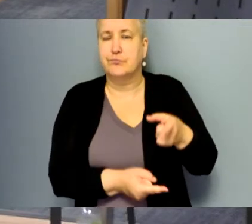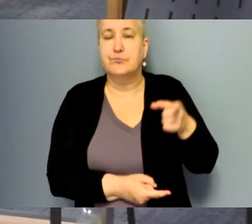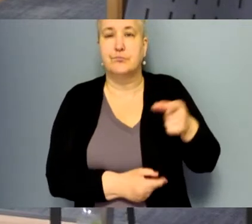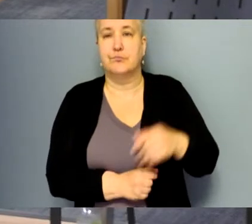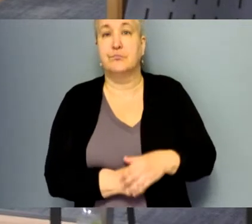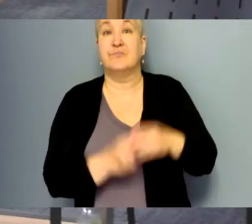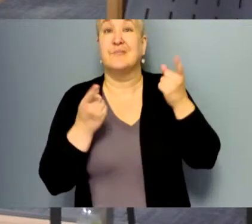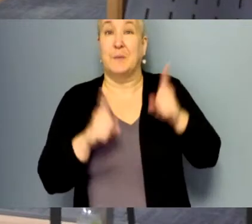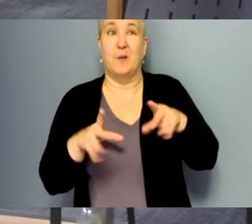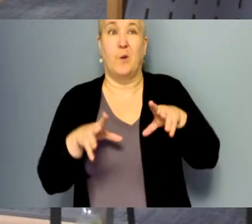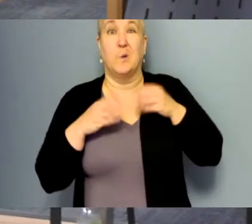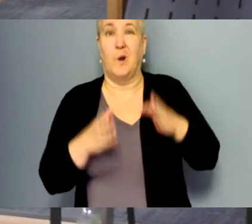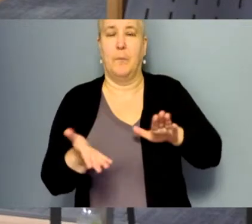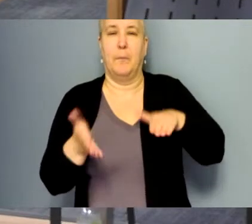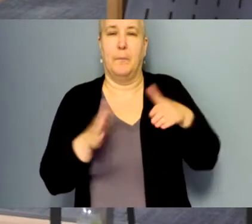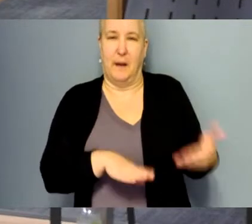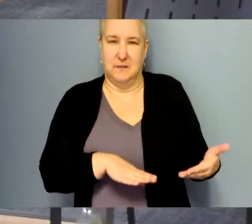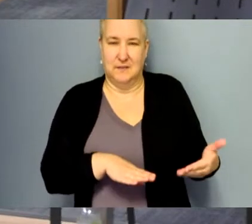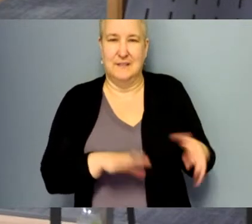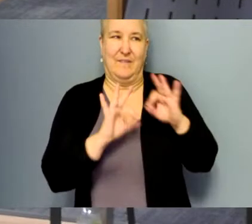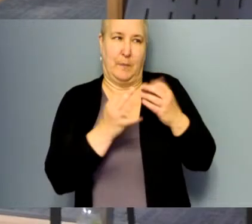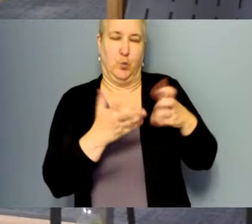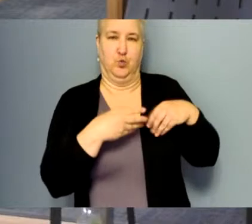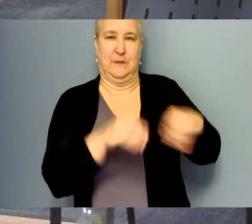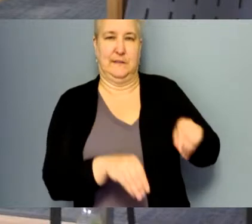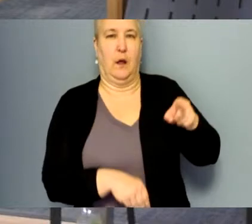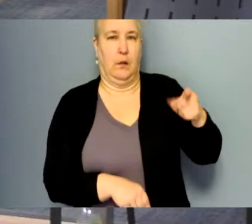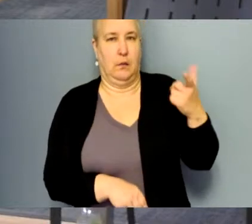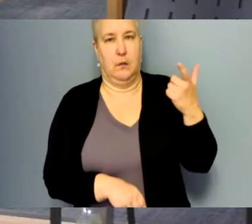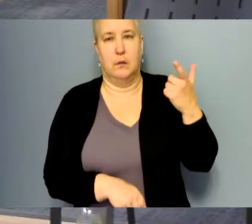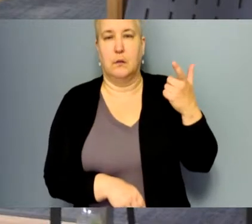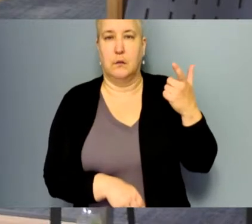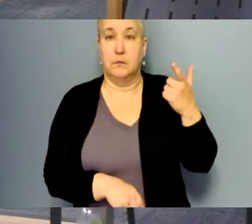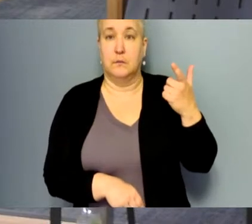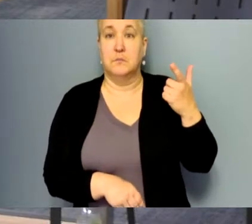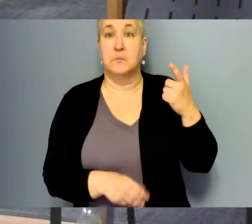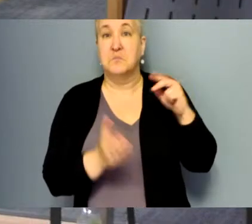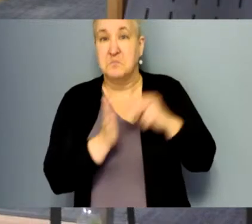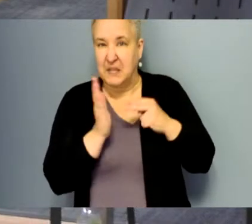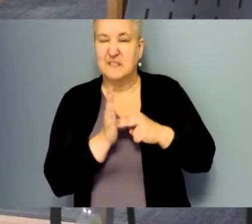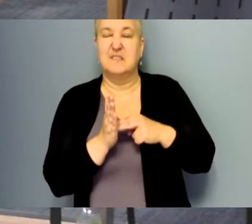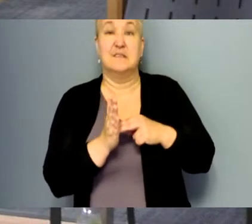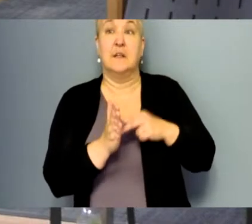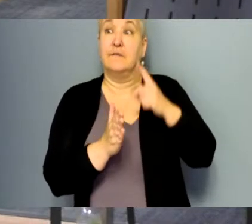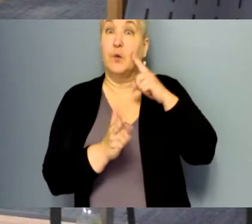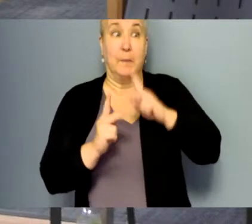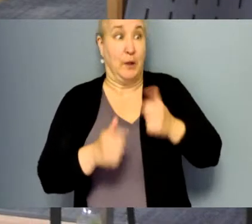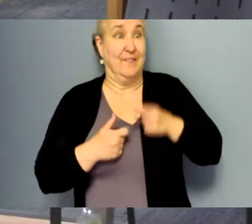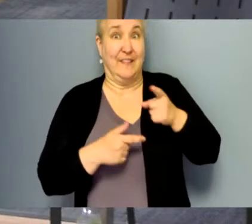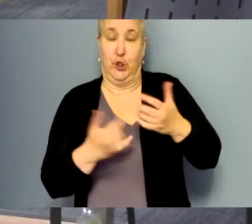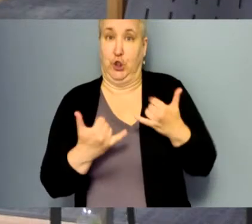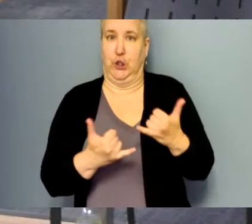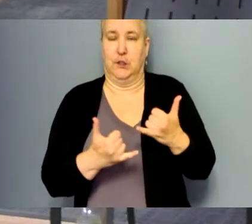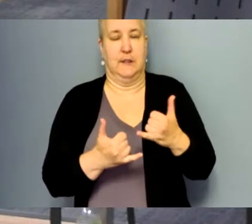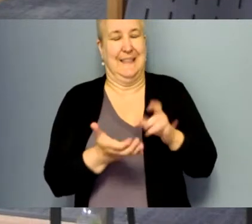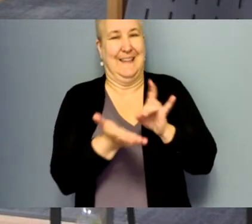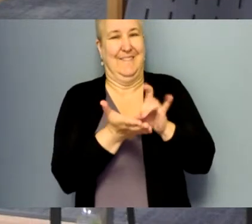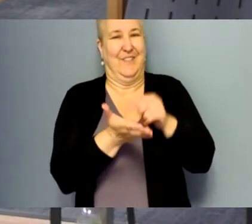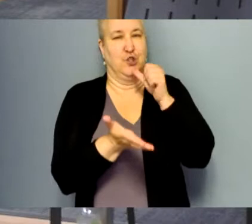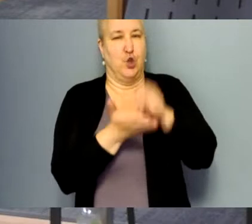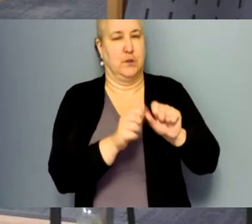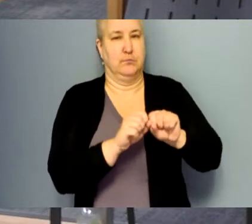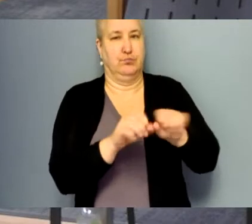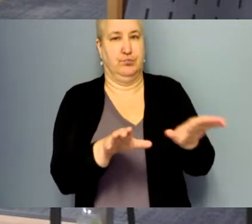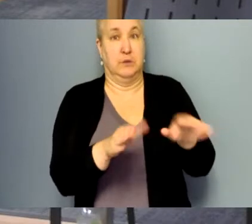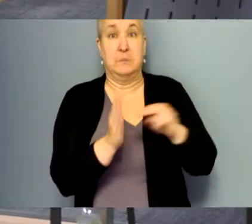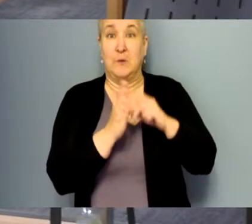owner passed away, and the family was going to sell the property, and thus gave eviction notices to everyone living there. Would have led to